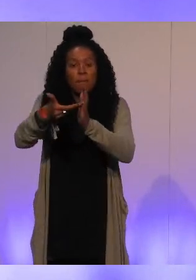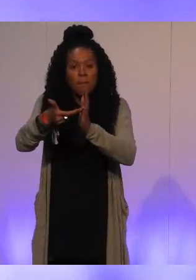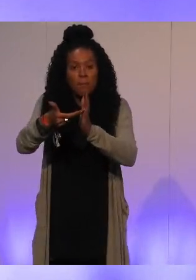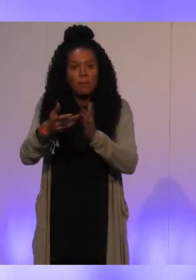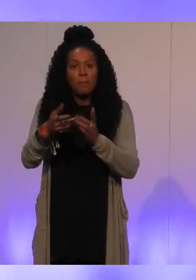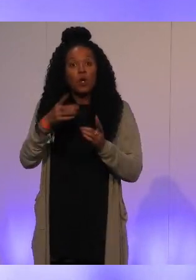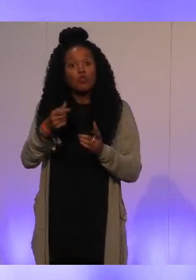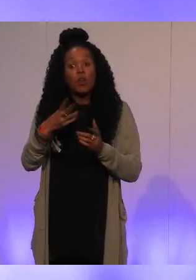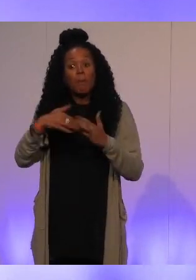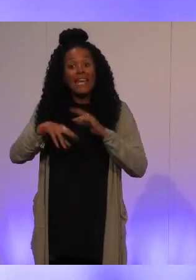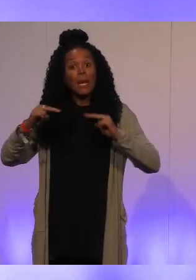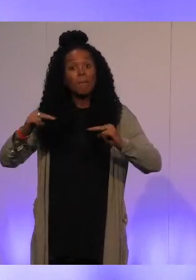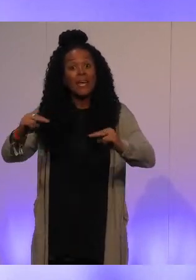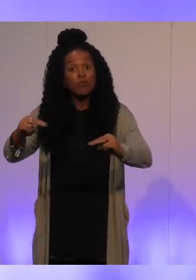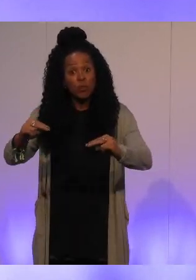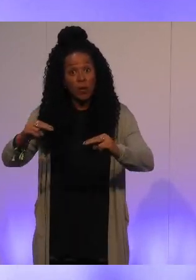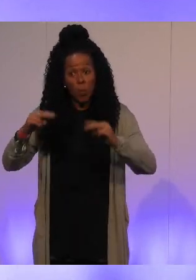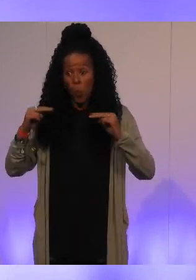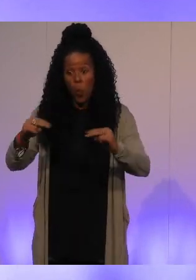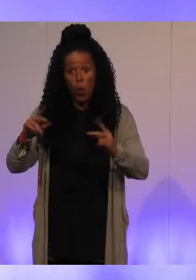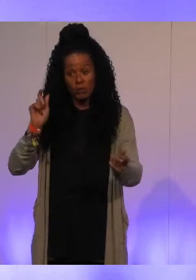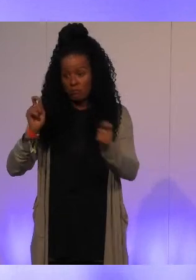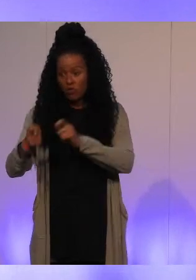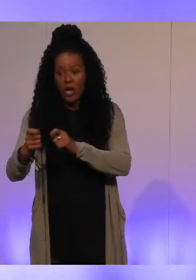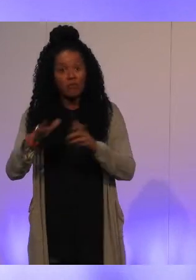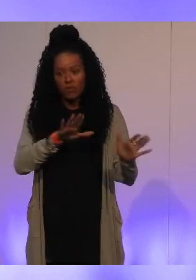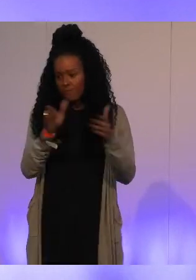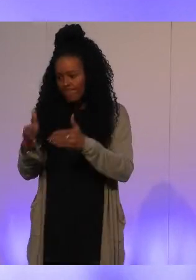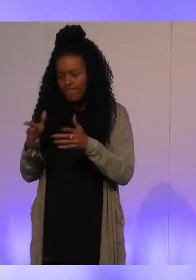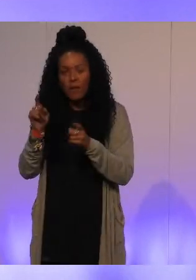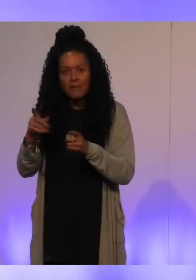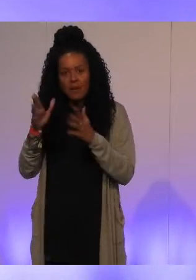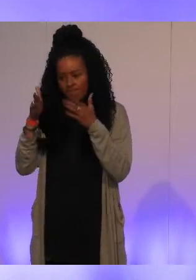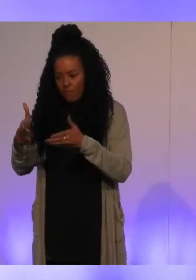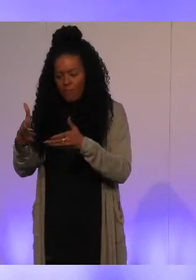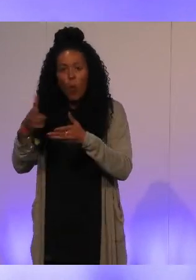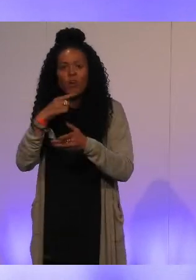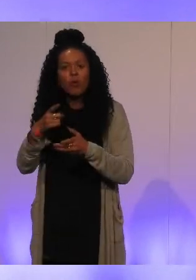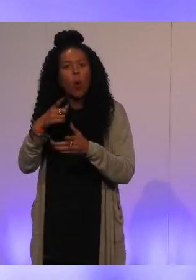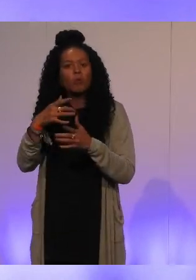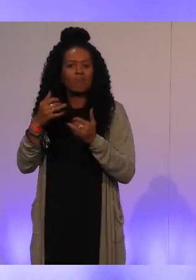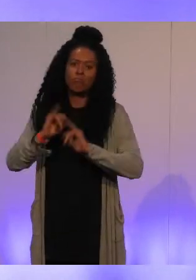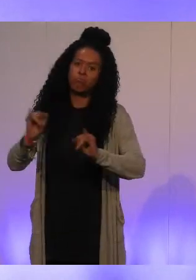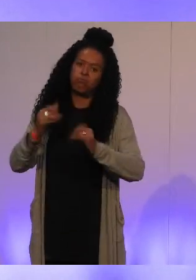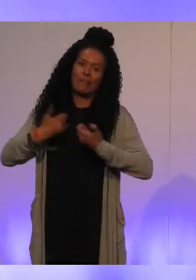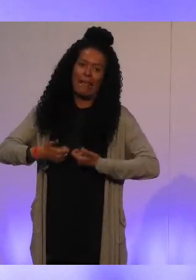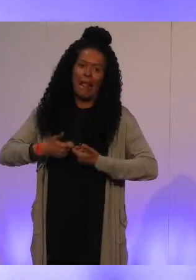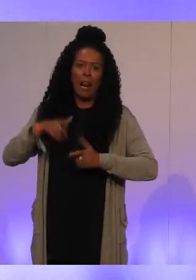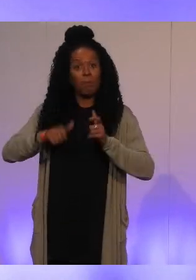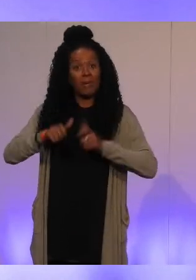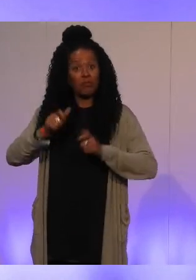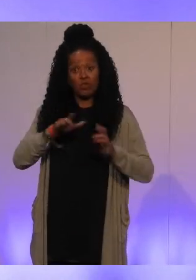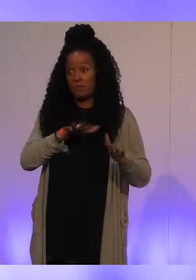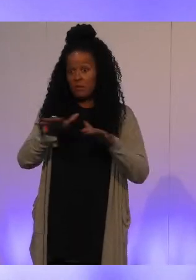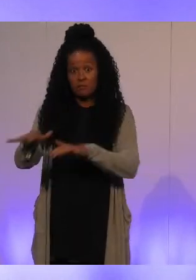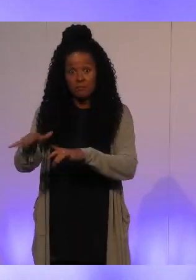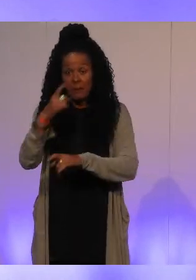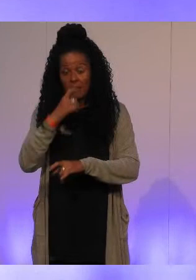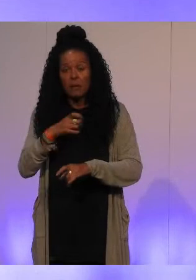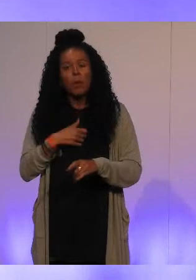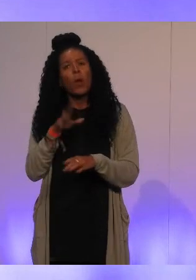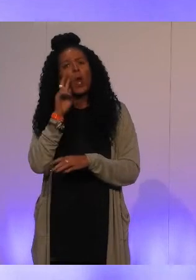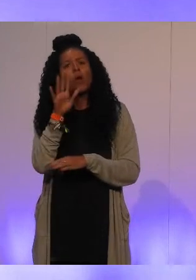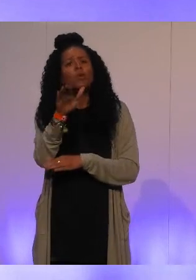of our inpatient ward areas were adapted for use to care for critically ill patients. At the same time, as we look to the future,